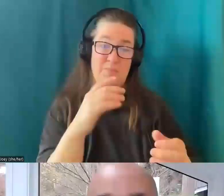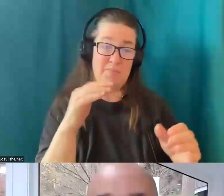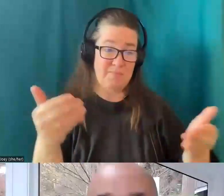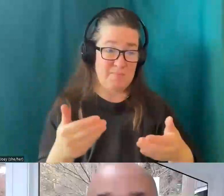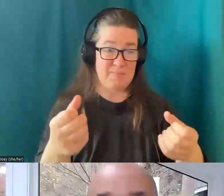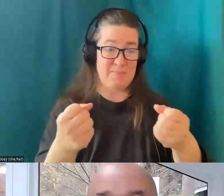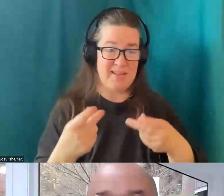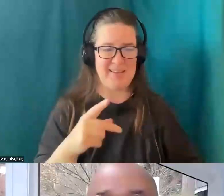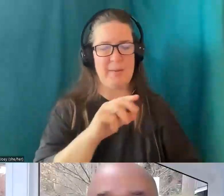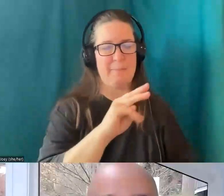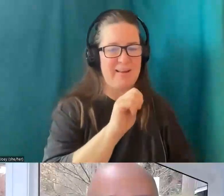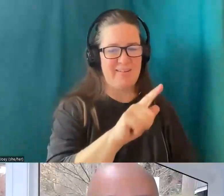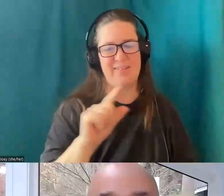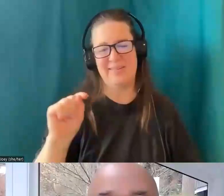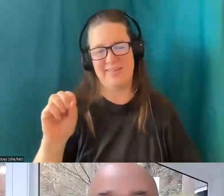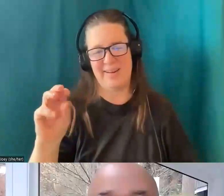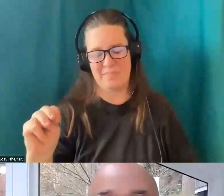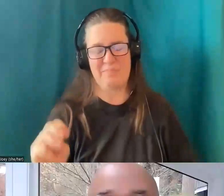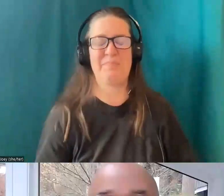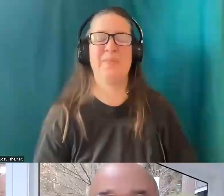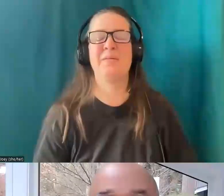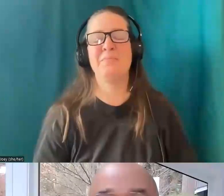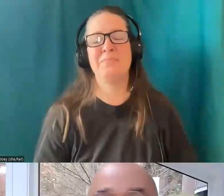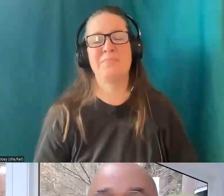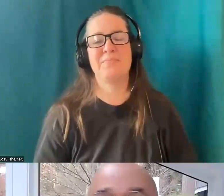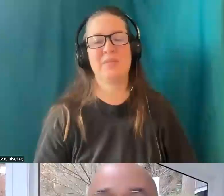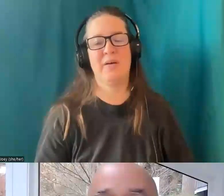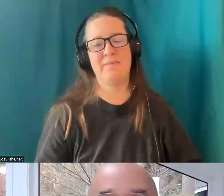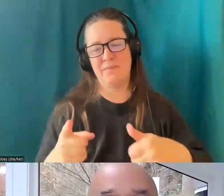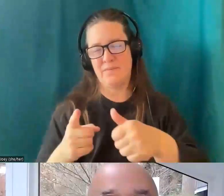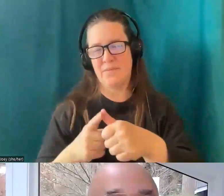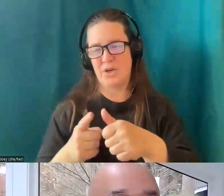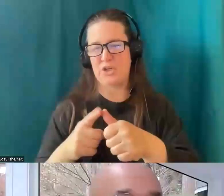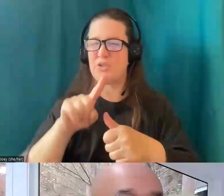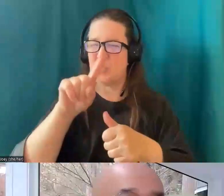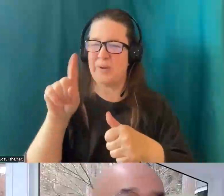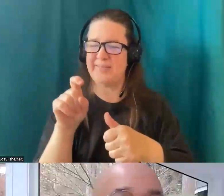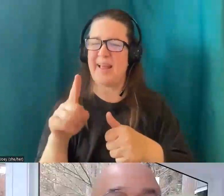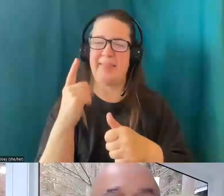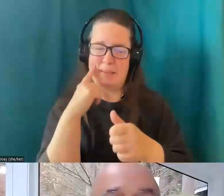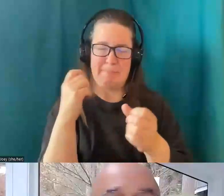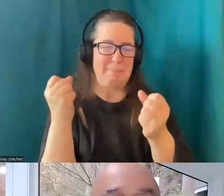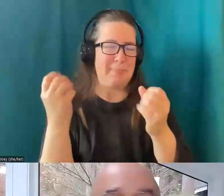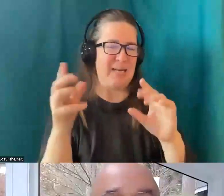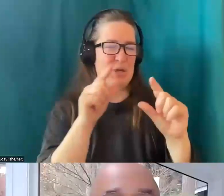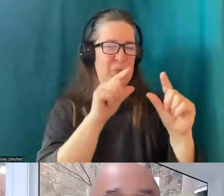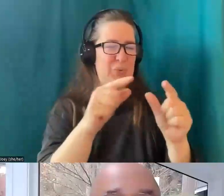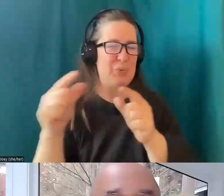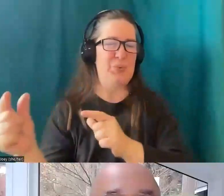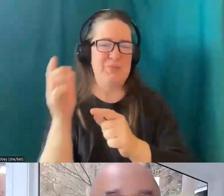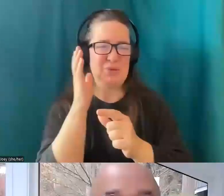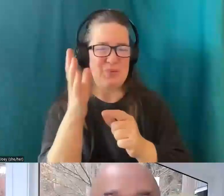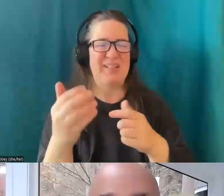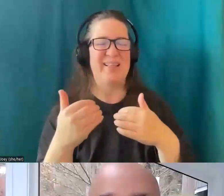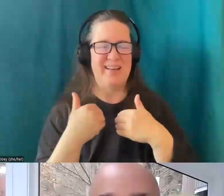So to kick us off, I want to ask a question that I think probably a lot of groups have, which is, sorry, let me pull up my